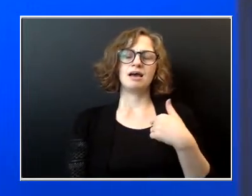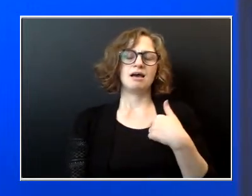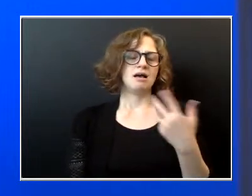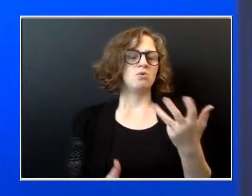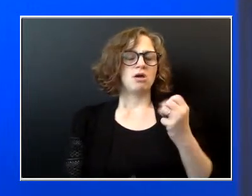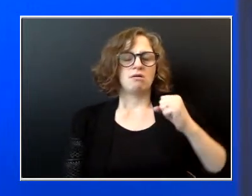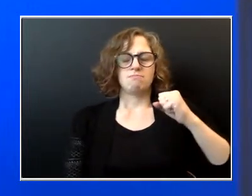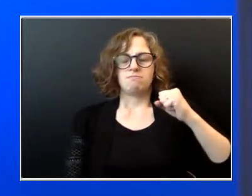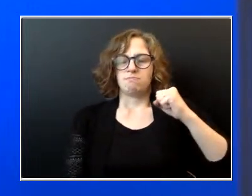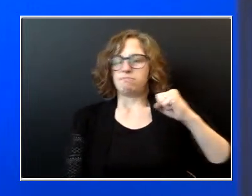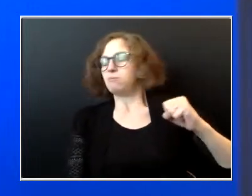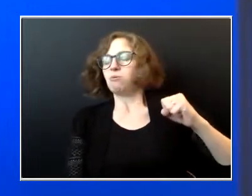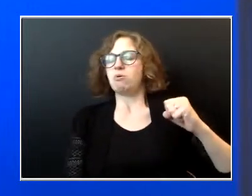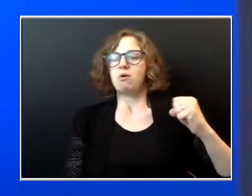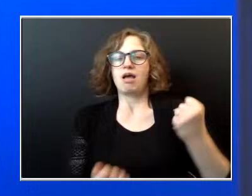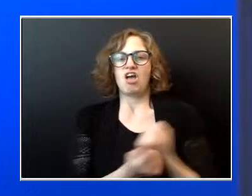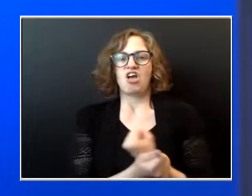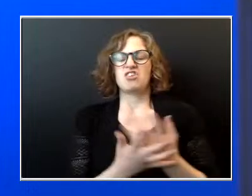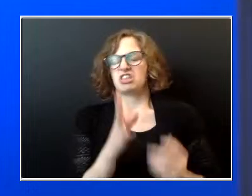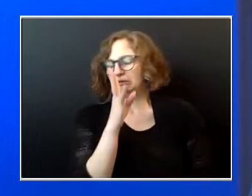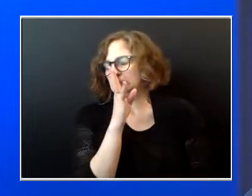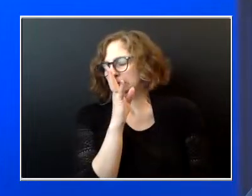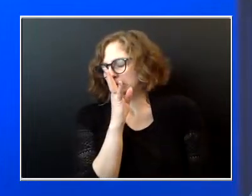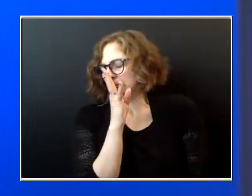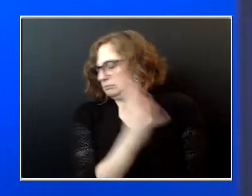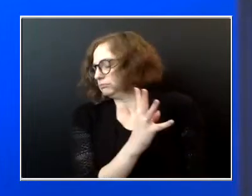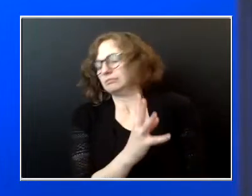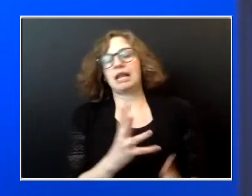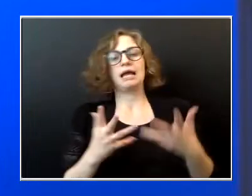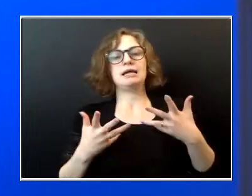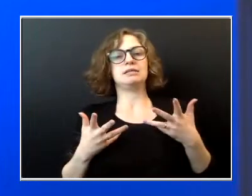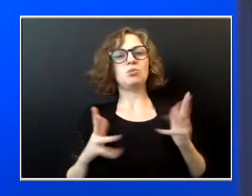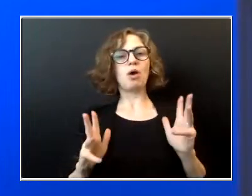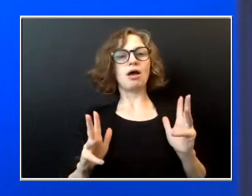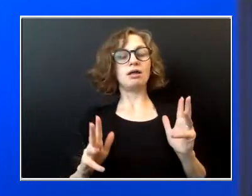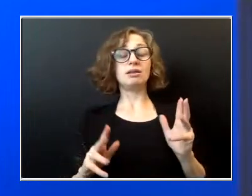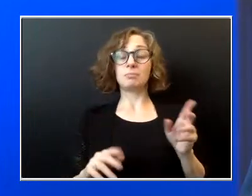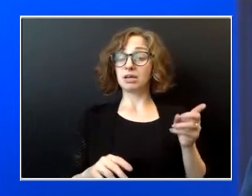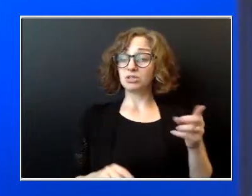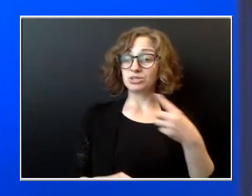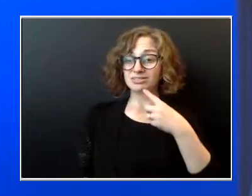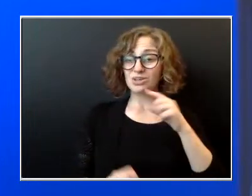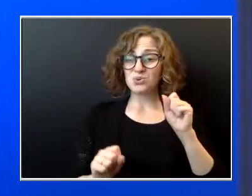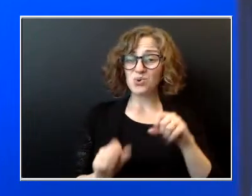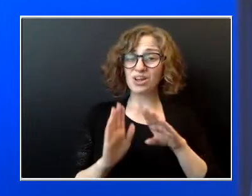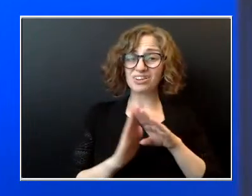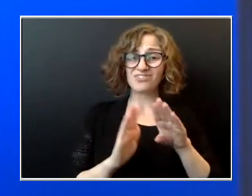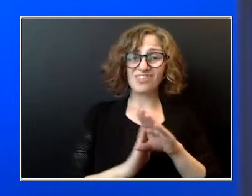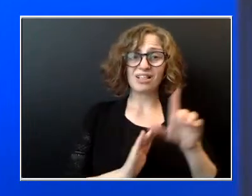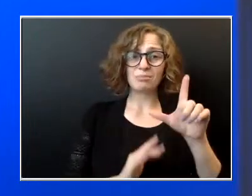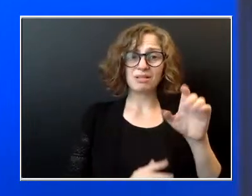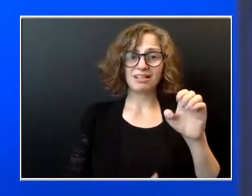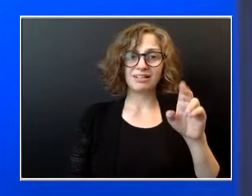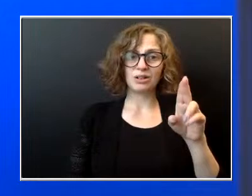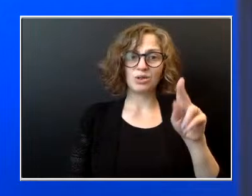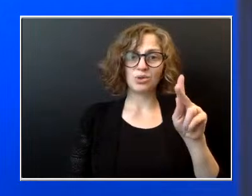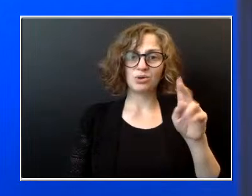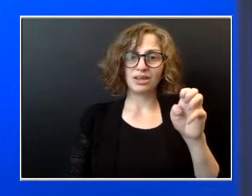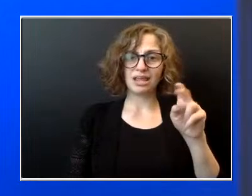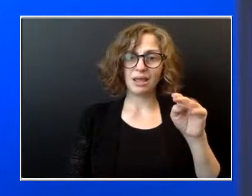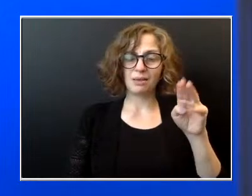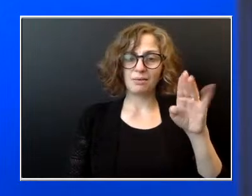didn't want to do any of it. And she said, you could develop a leukemia. Big word. I know.